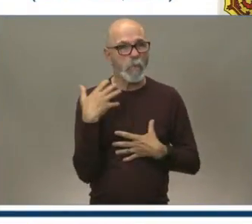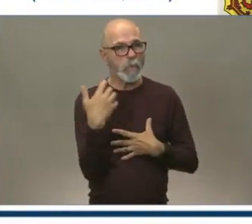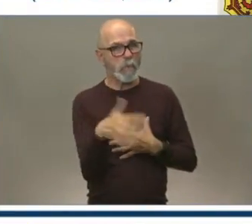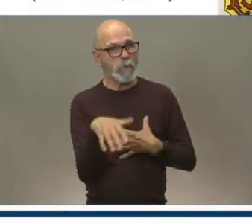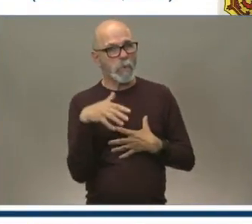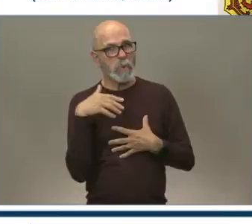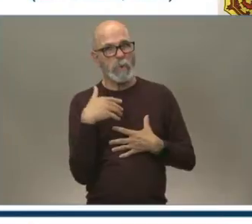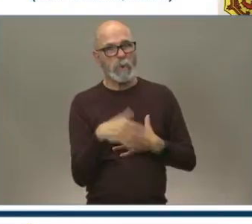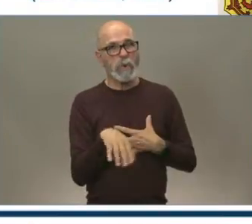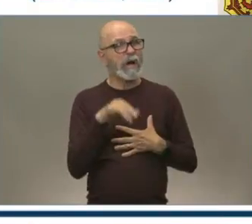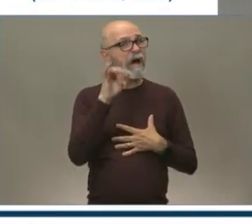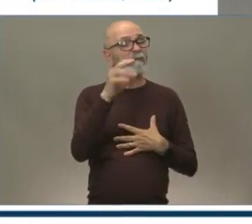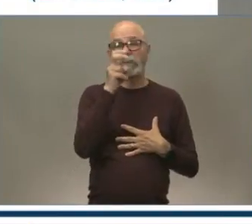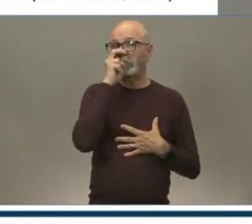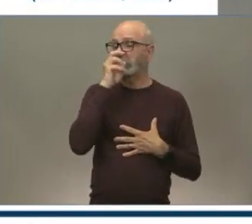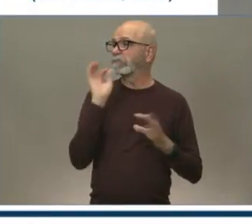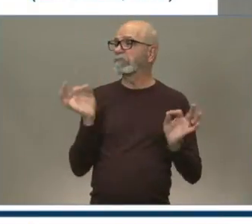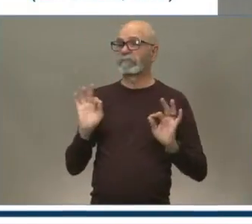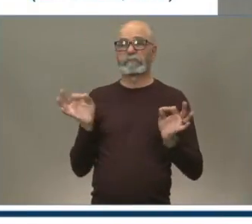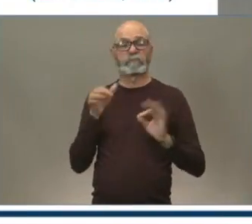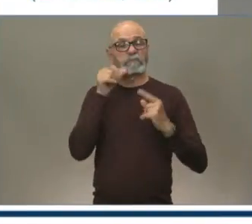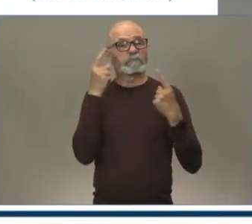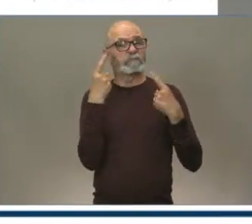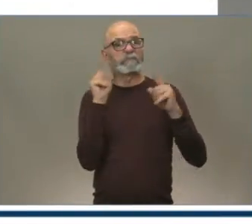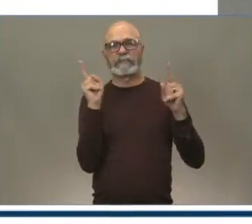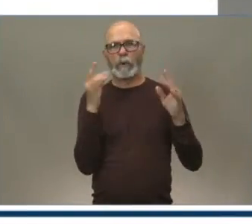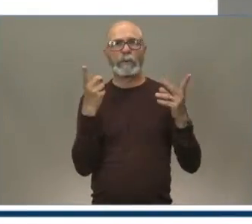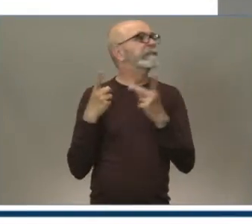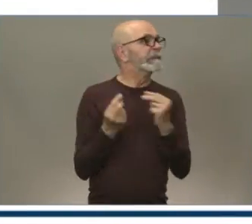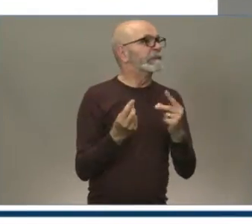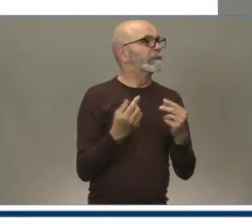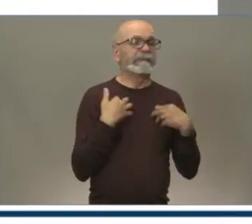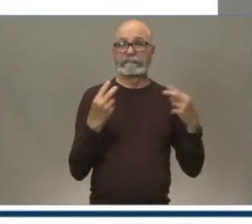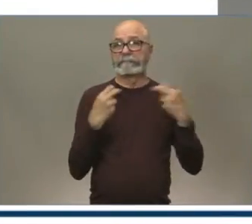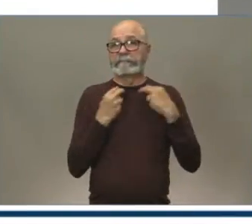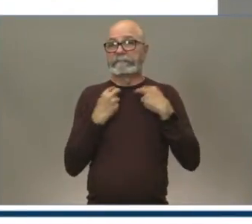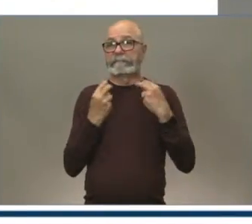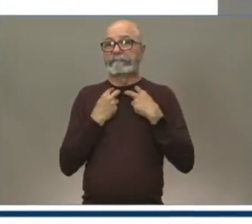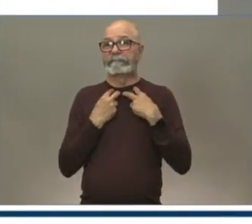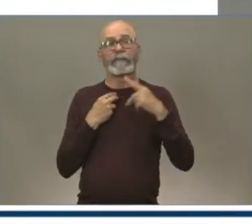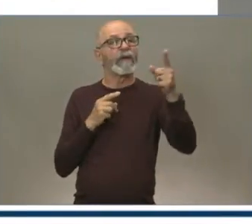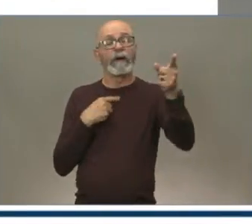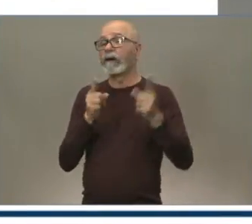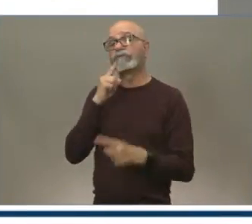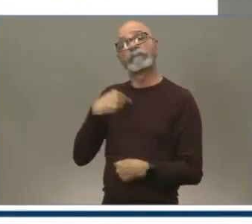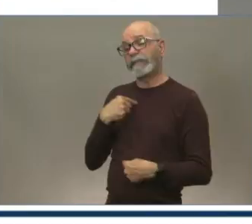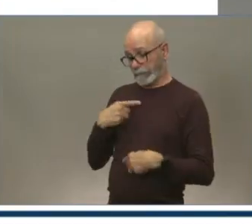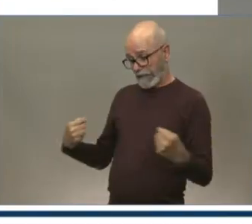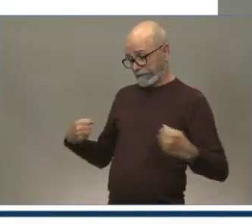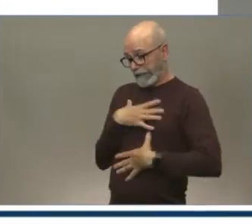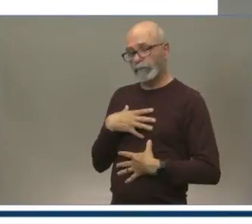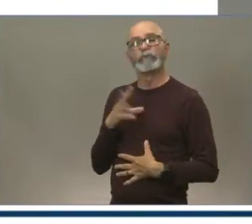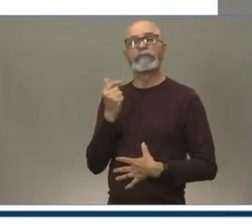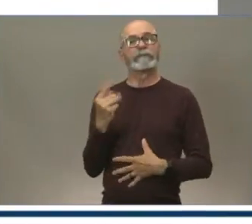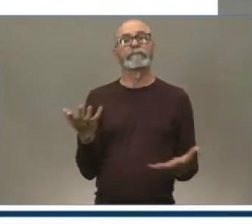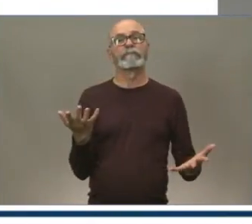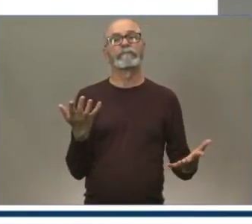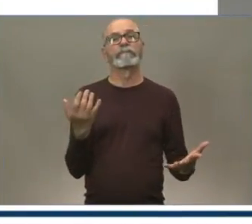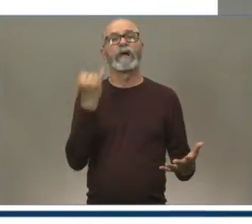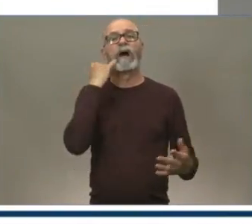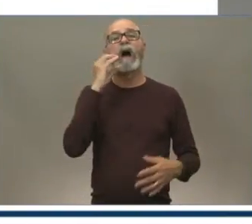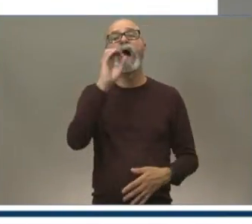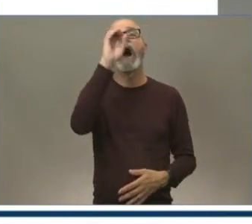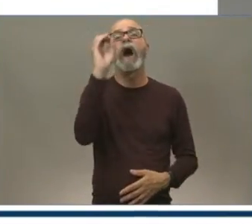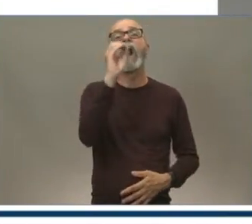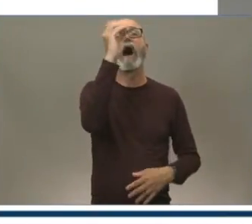work? Well, I think what scares me is you have to look in other parts of the country where they haven't been able to get this under control. But I'm also